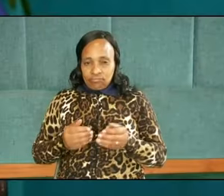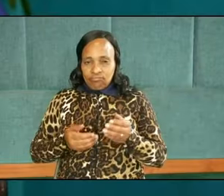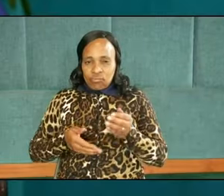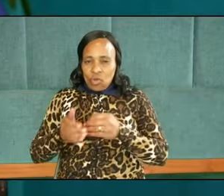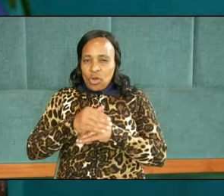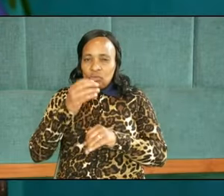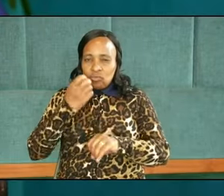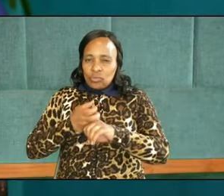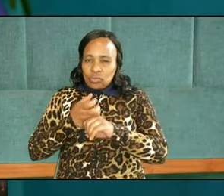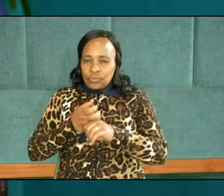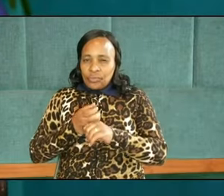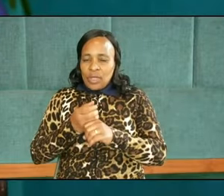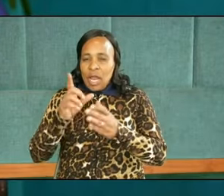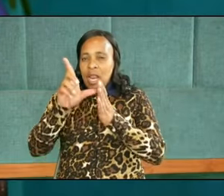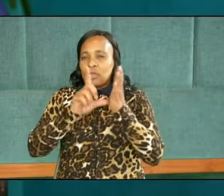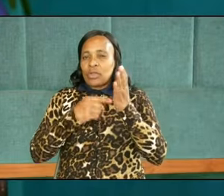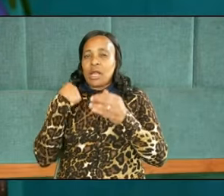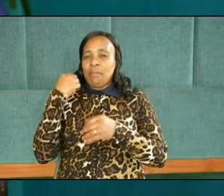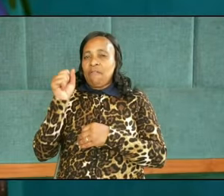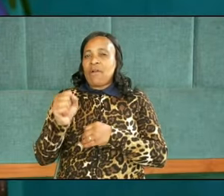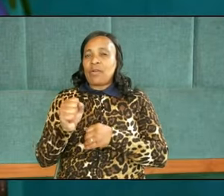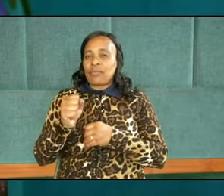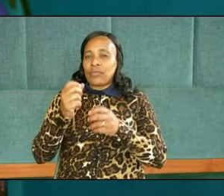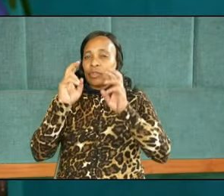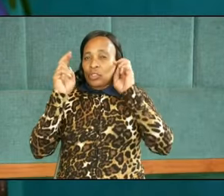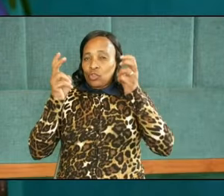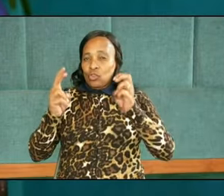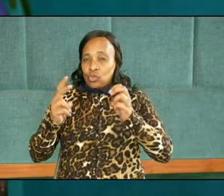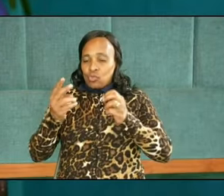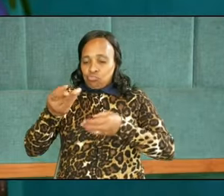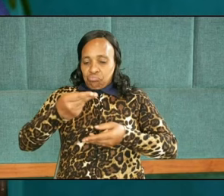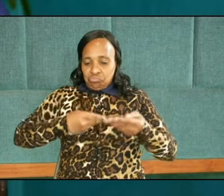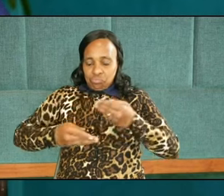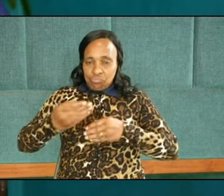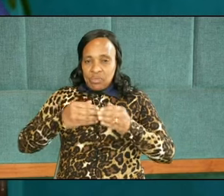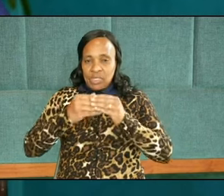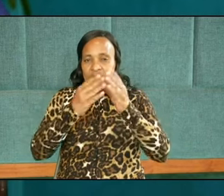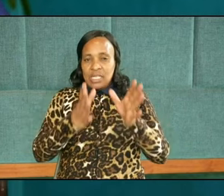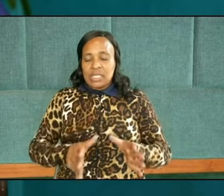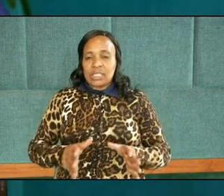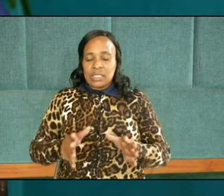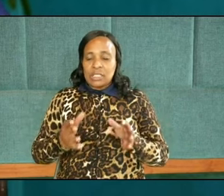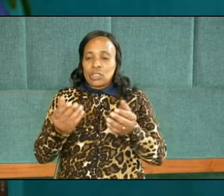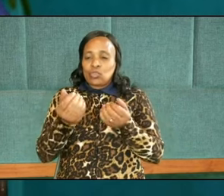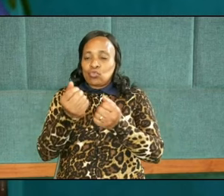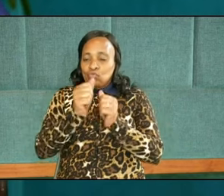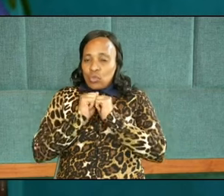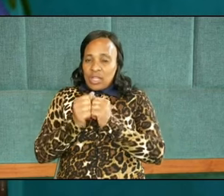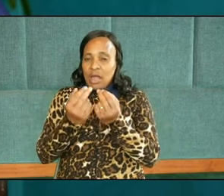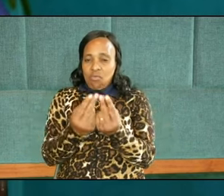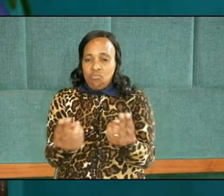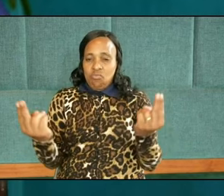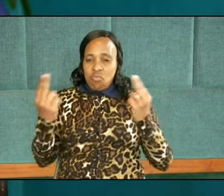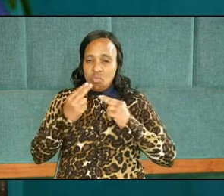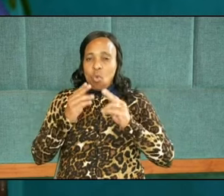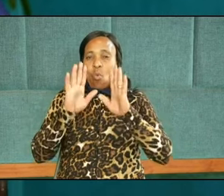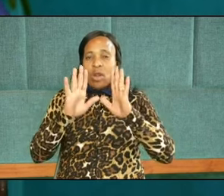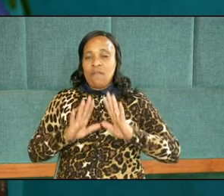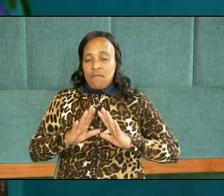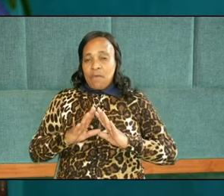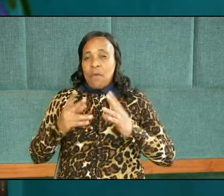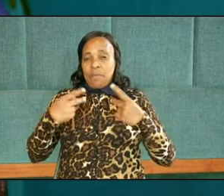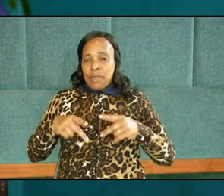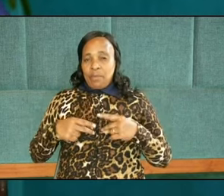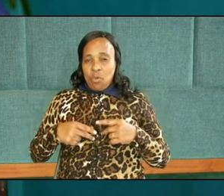We're going through lesson 5, titled Trading Leaders. And here with me, I have a wonderful panel made up